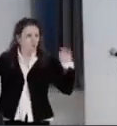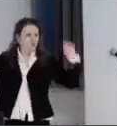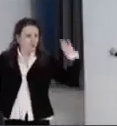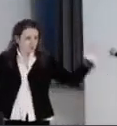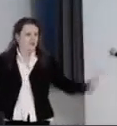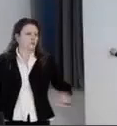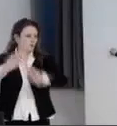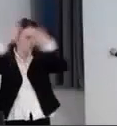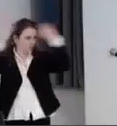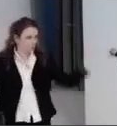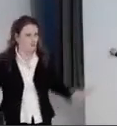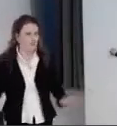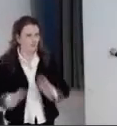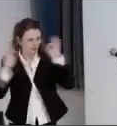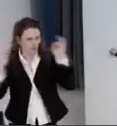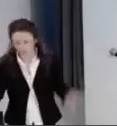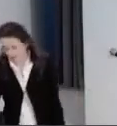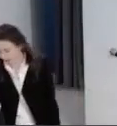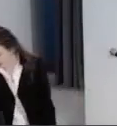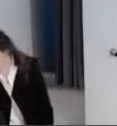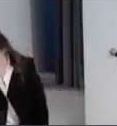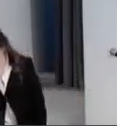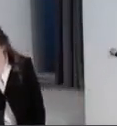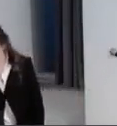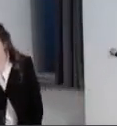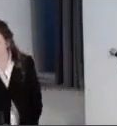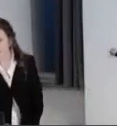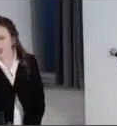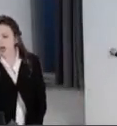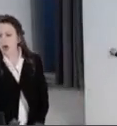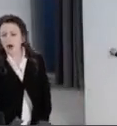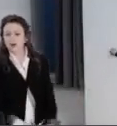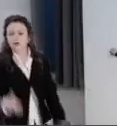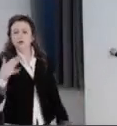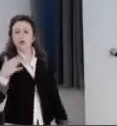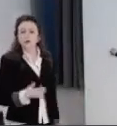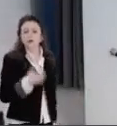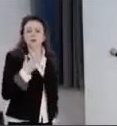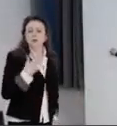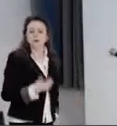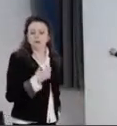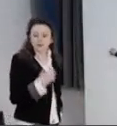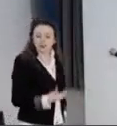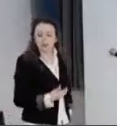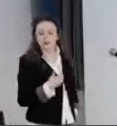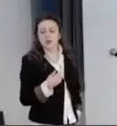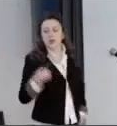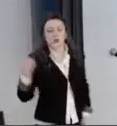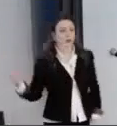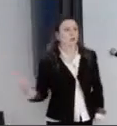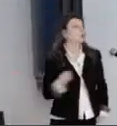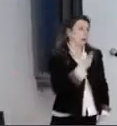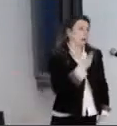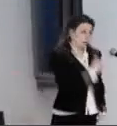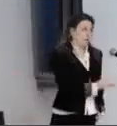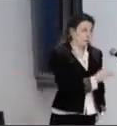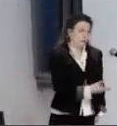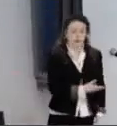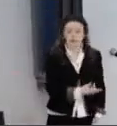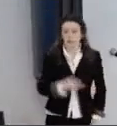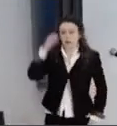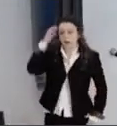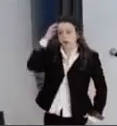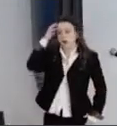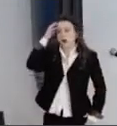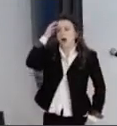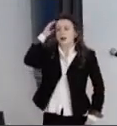time, it was the consensus among perfumers that it didn't contain any rose, right? Okay, so when a perfume involves a scent, such as that of rose or leather, as I